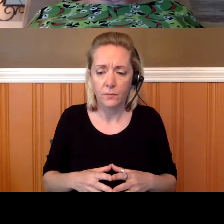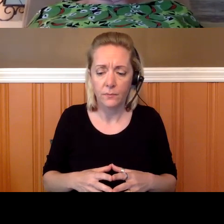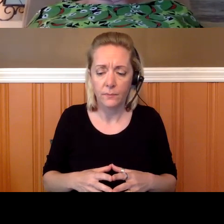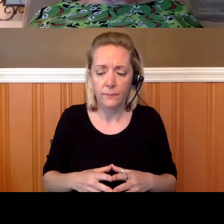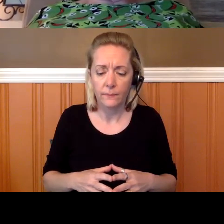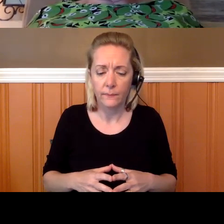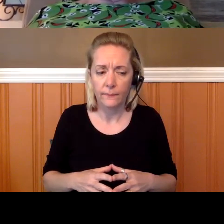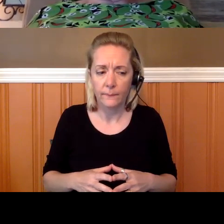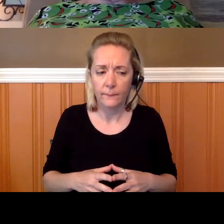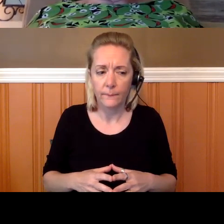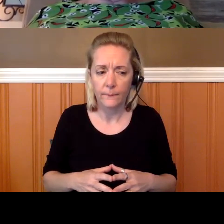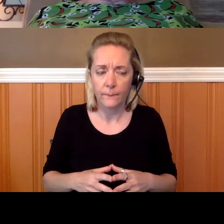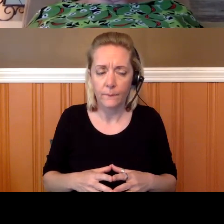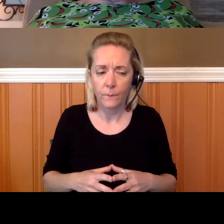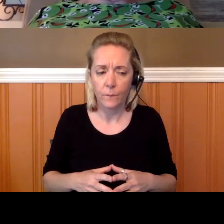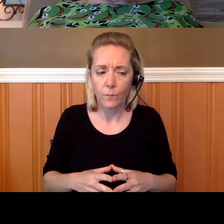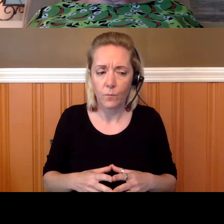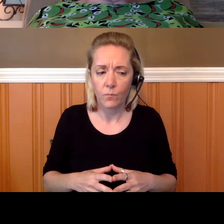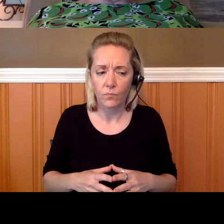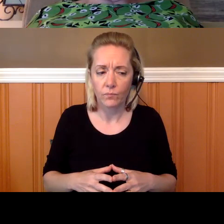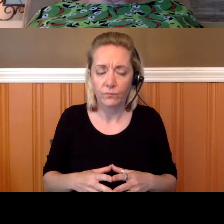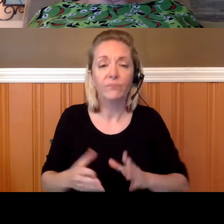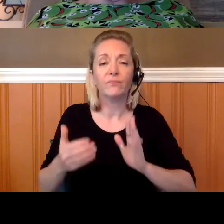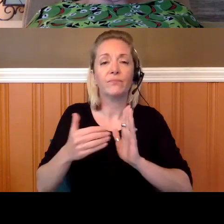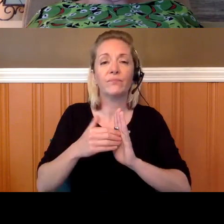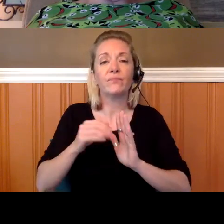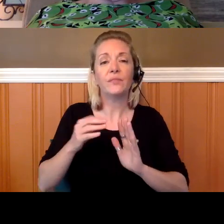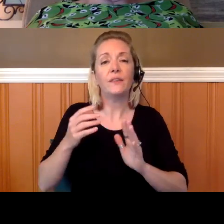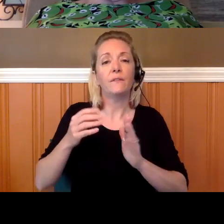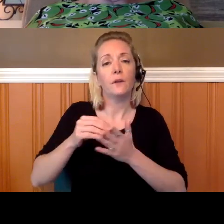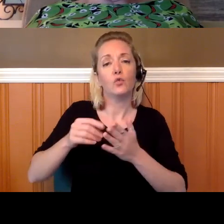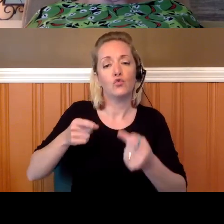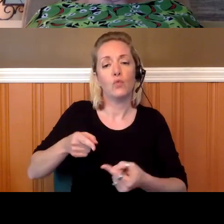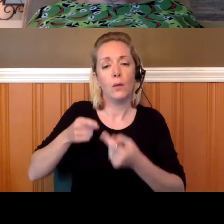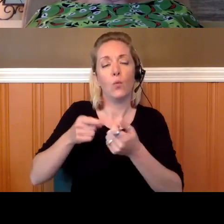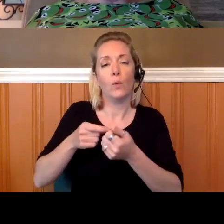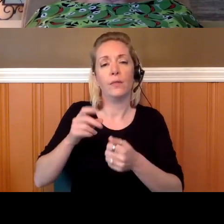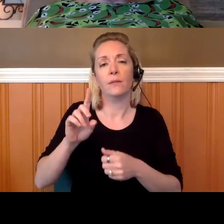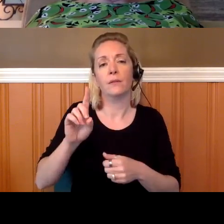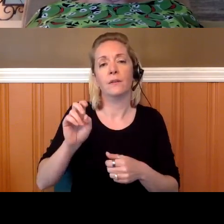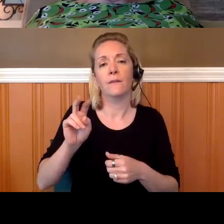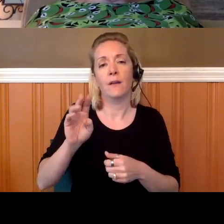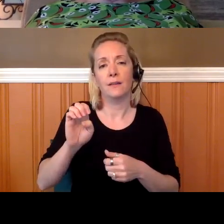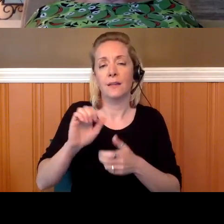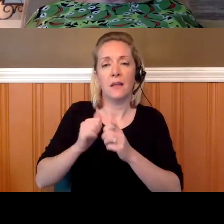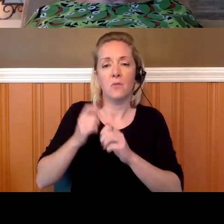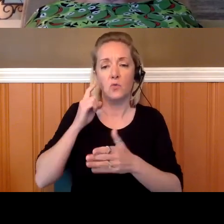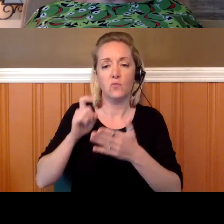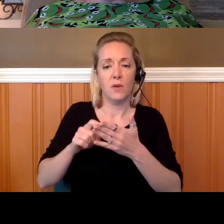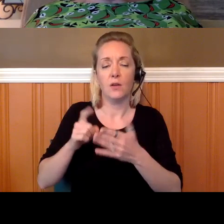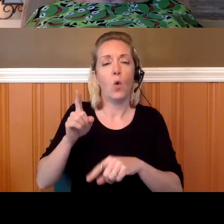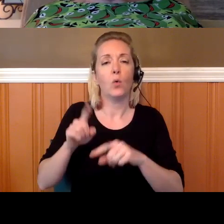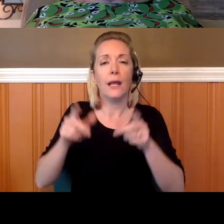what how one could tease out if it was the child's inability to